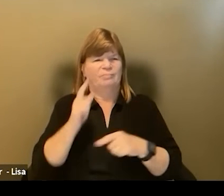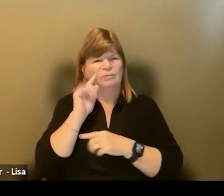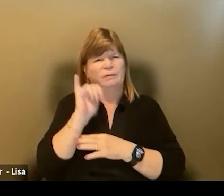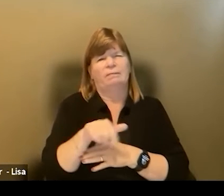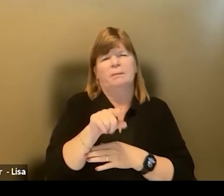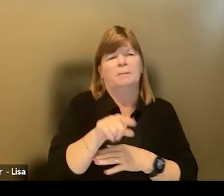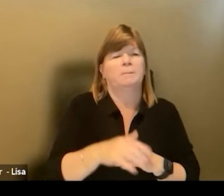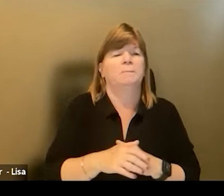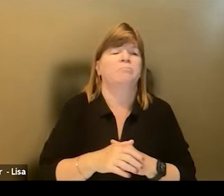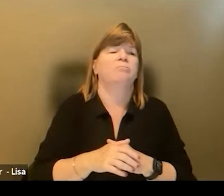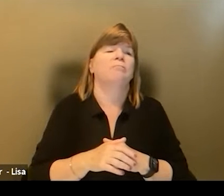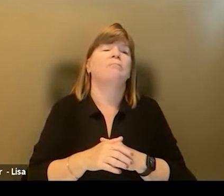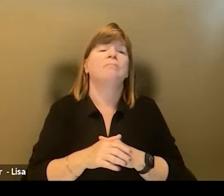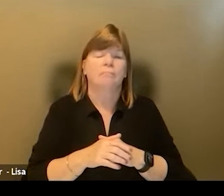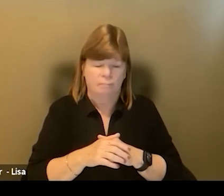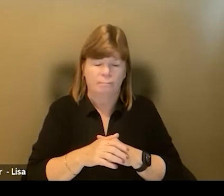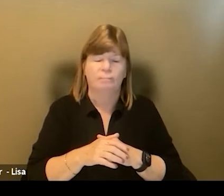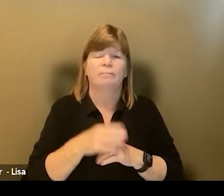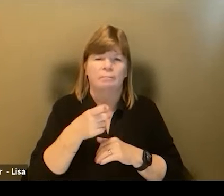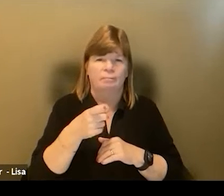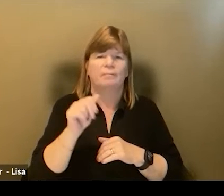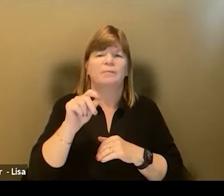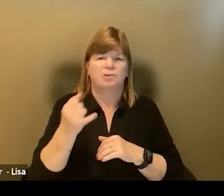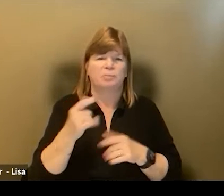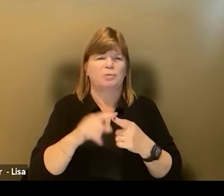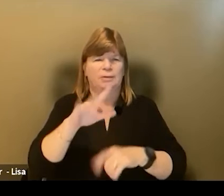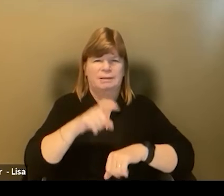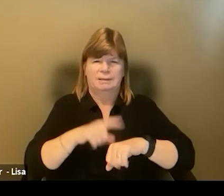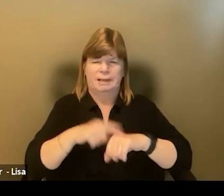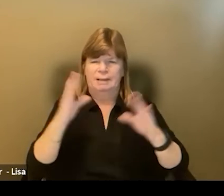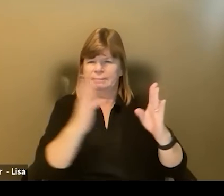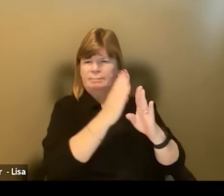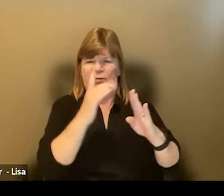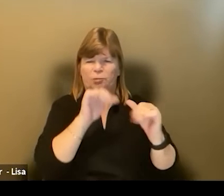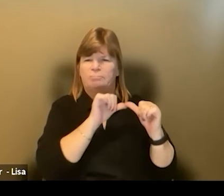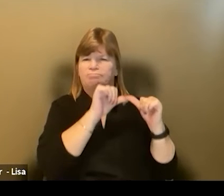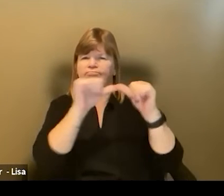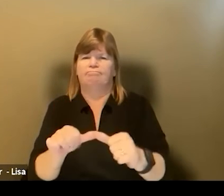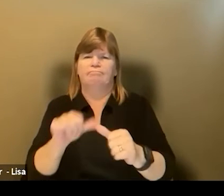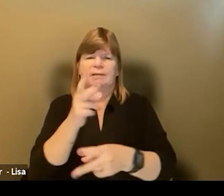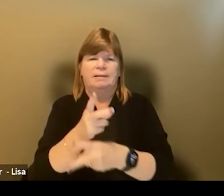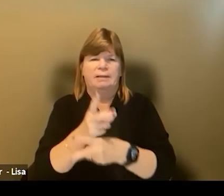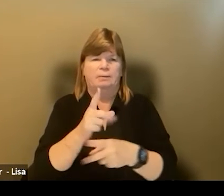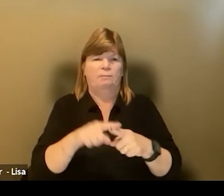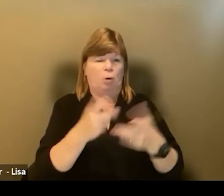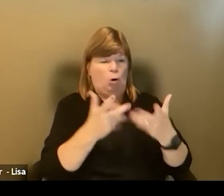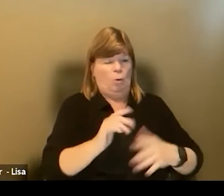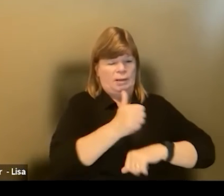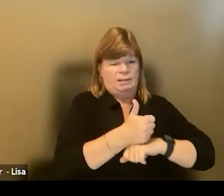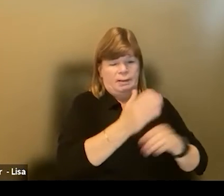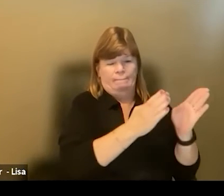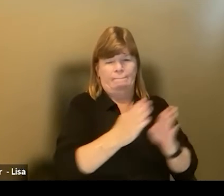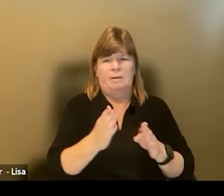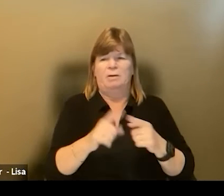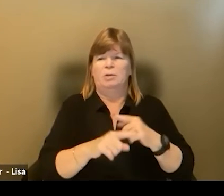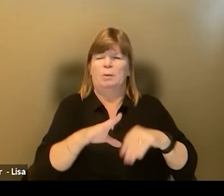of amendments. There was an adjustment to the time frame for continuity of care for existing service plans to a